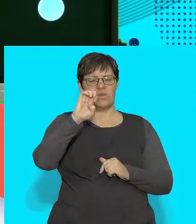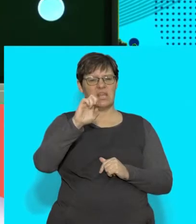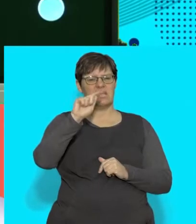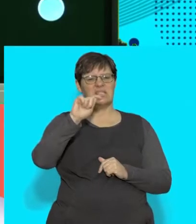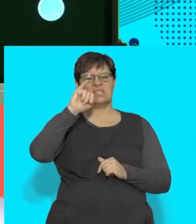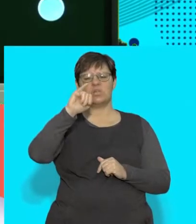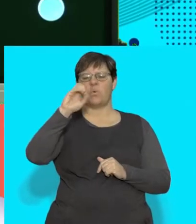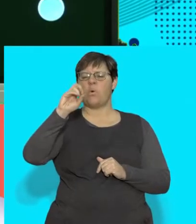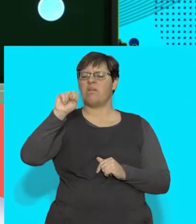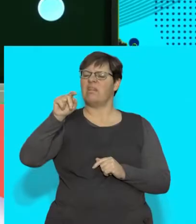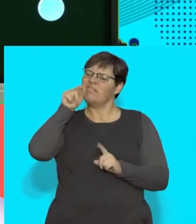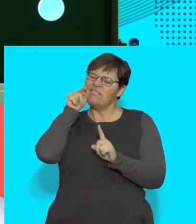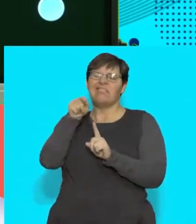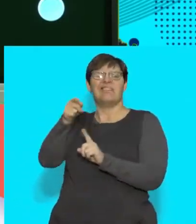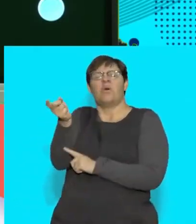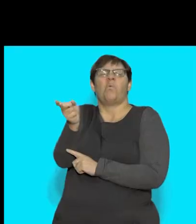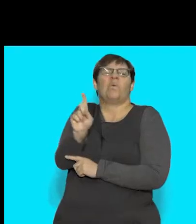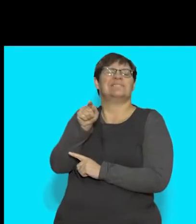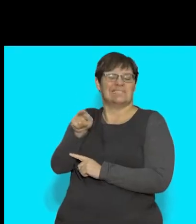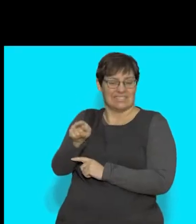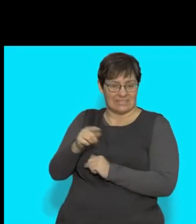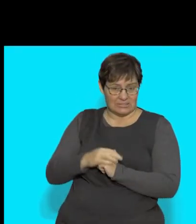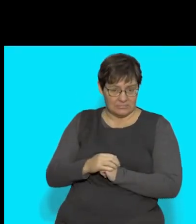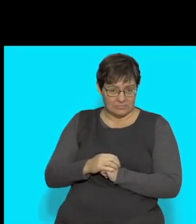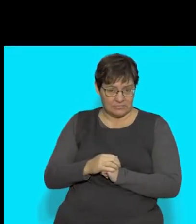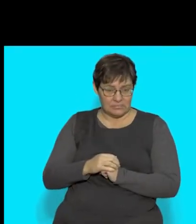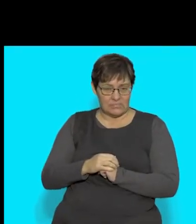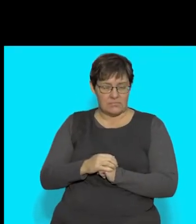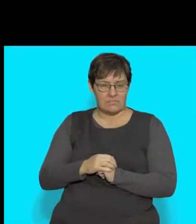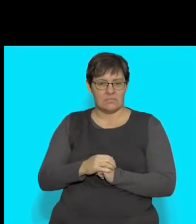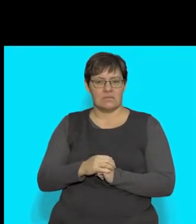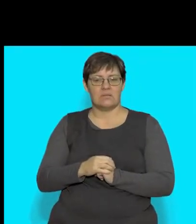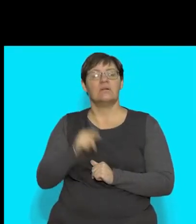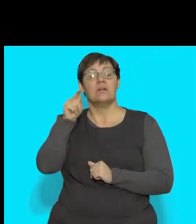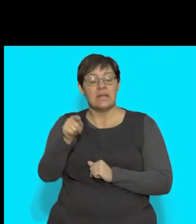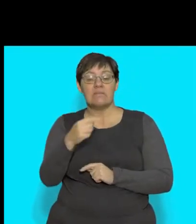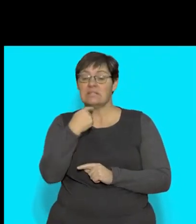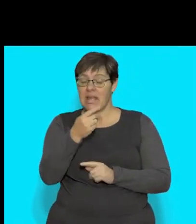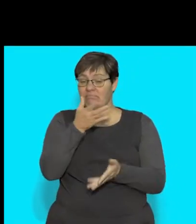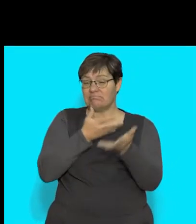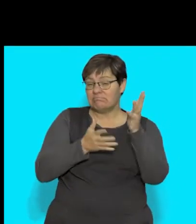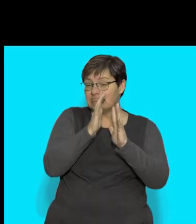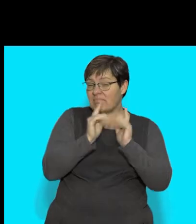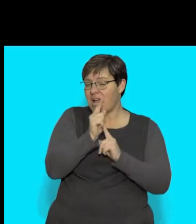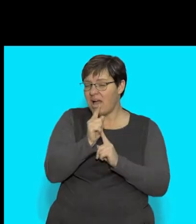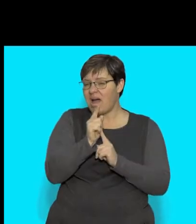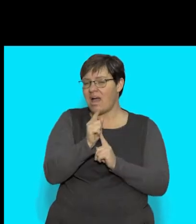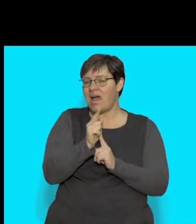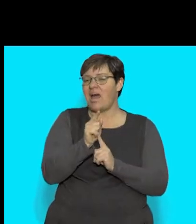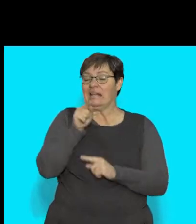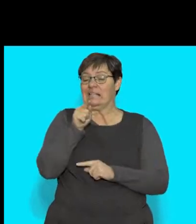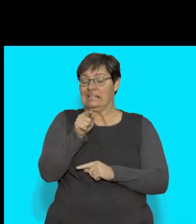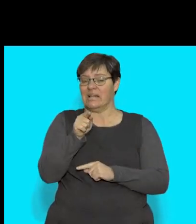that excretion, right, have a look here. When we talk about excretion, what are we talking about? It's the removal